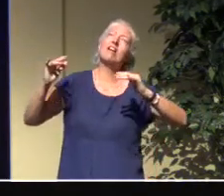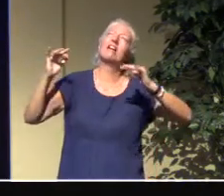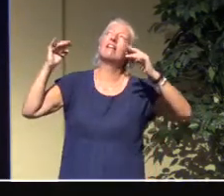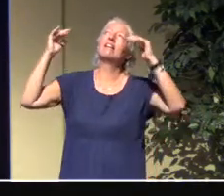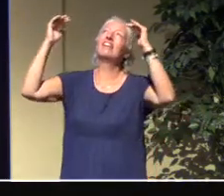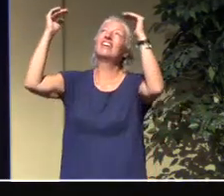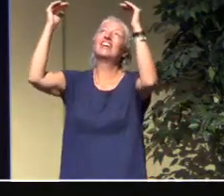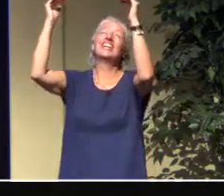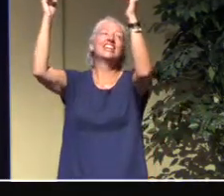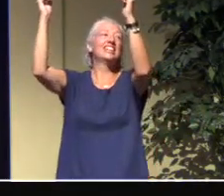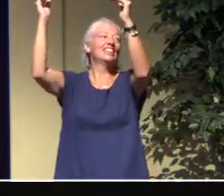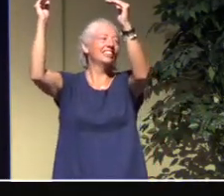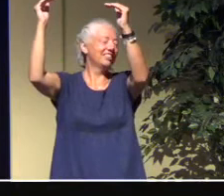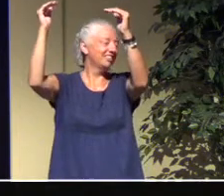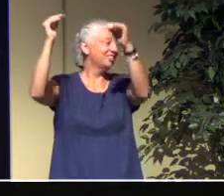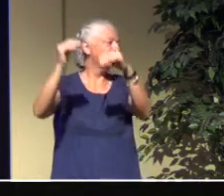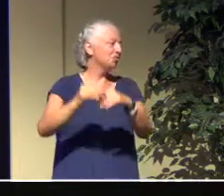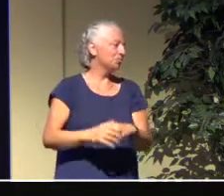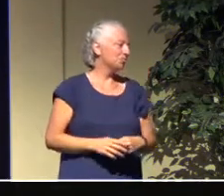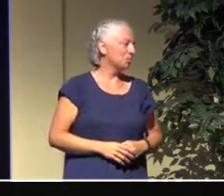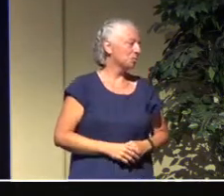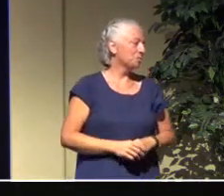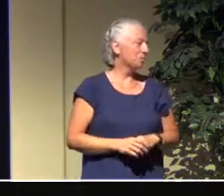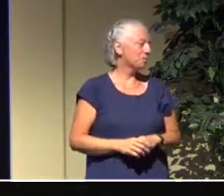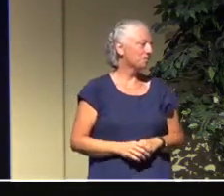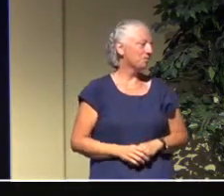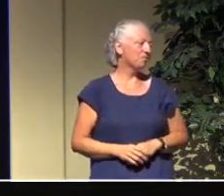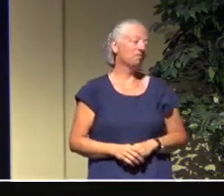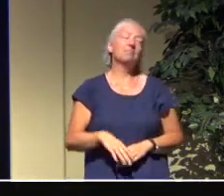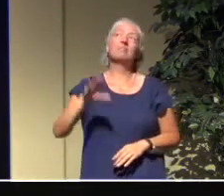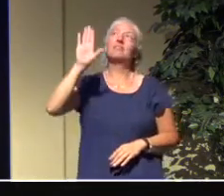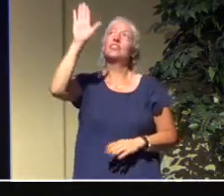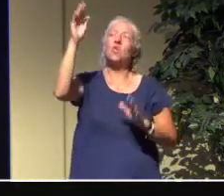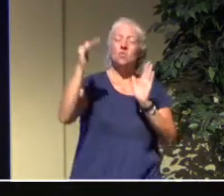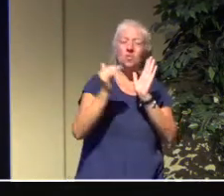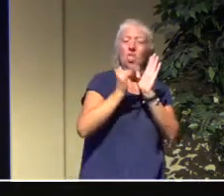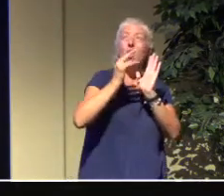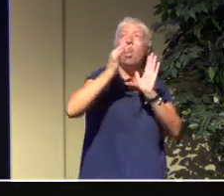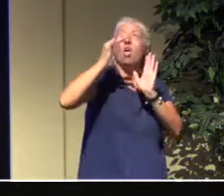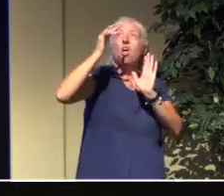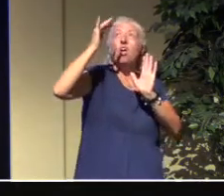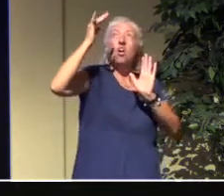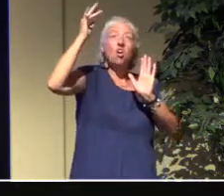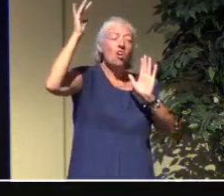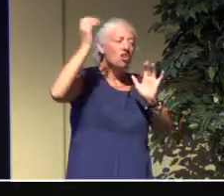High. Your hidden glory.